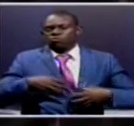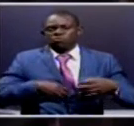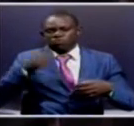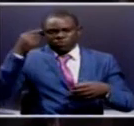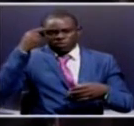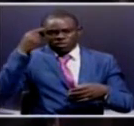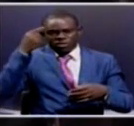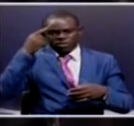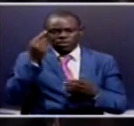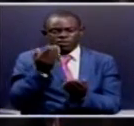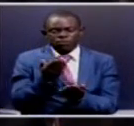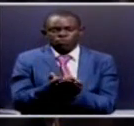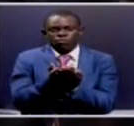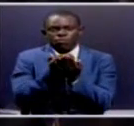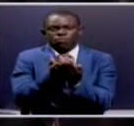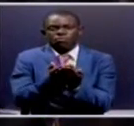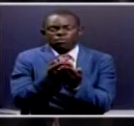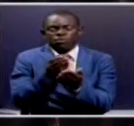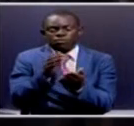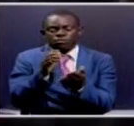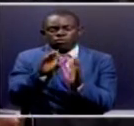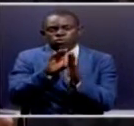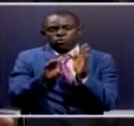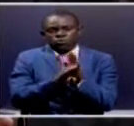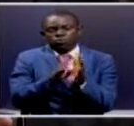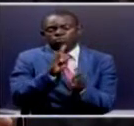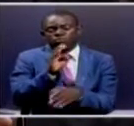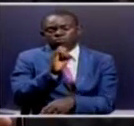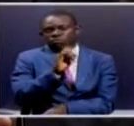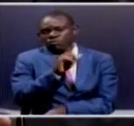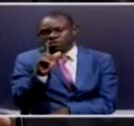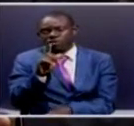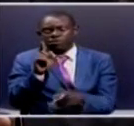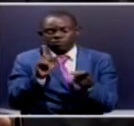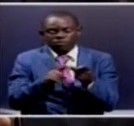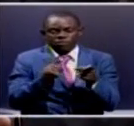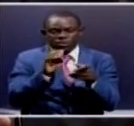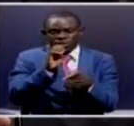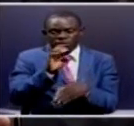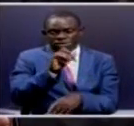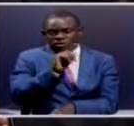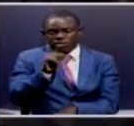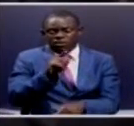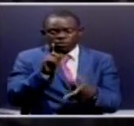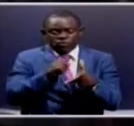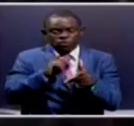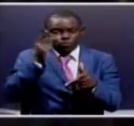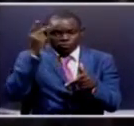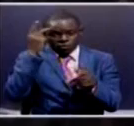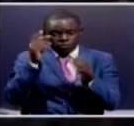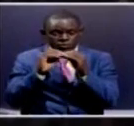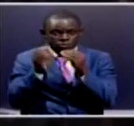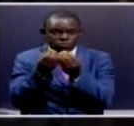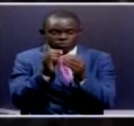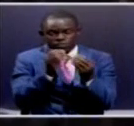separation of powers and judicial independence, political parties bill, or should it be about social